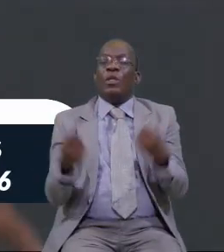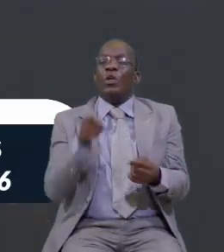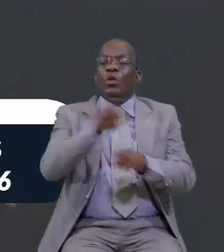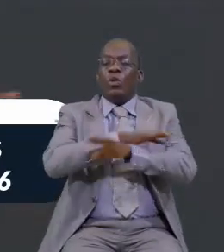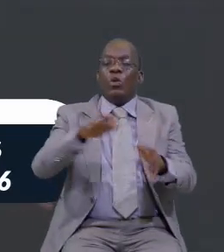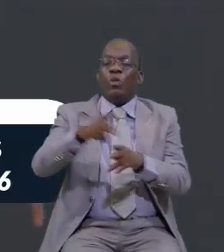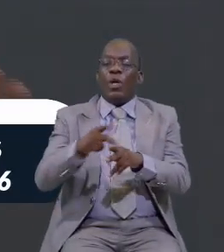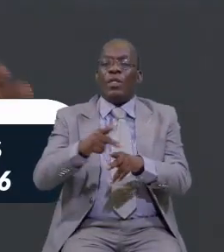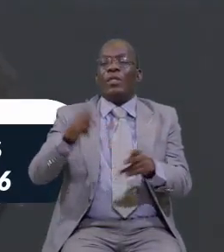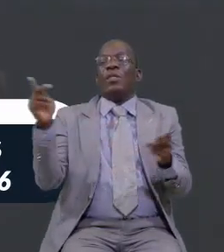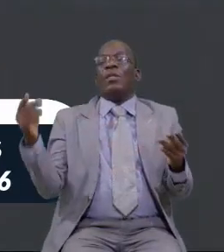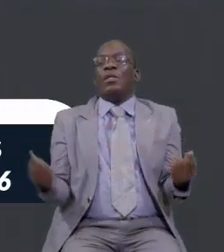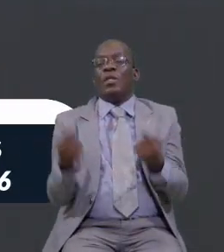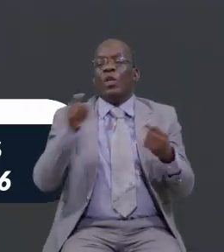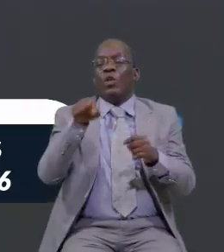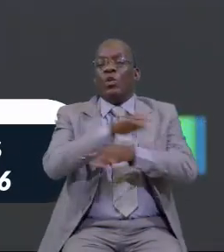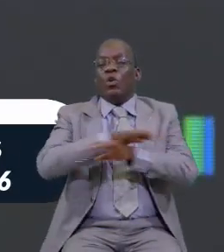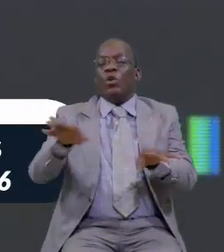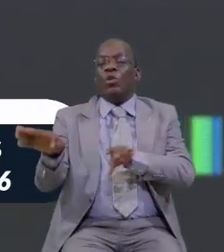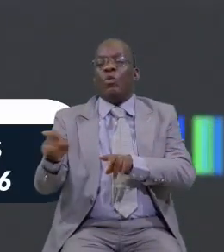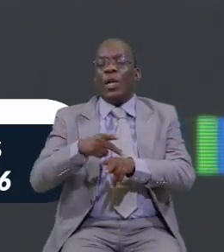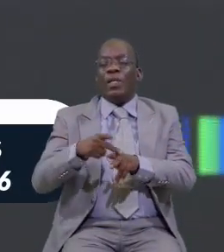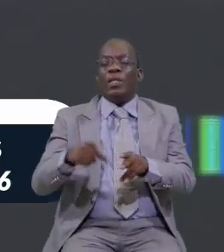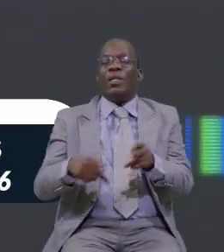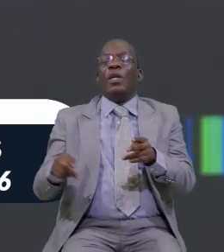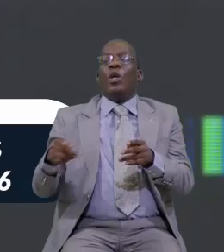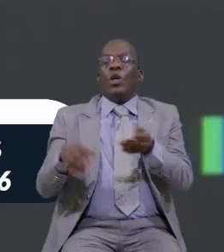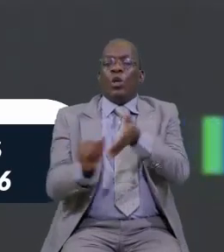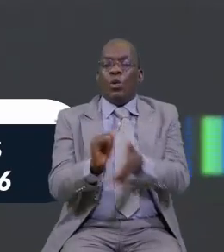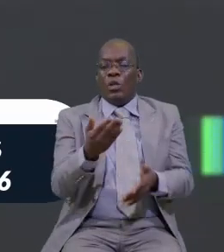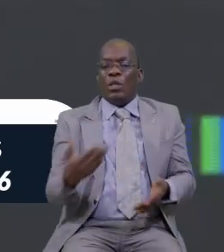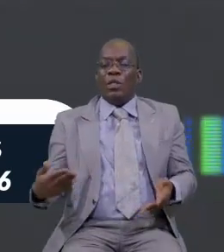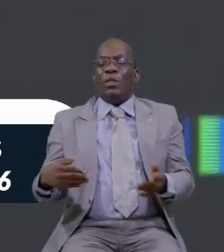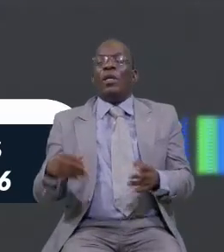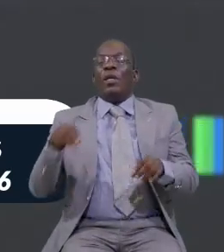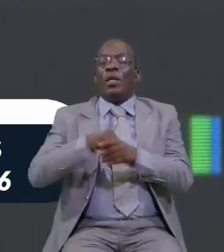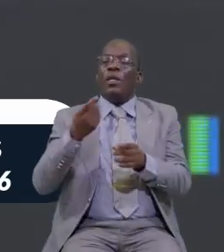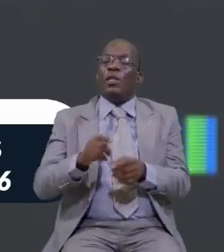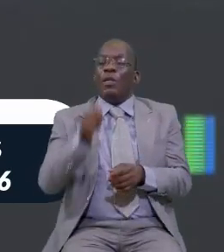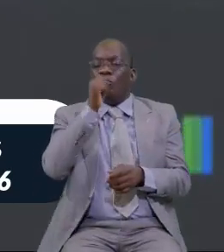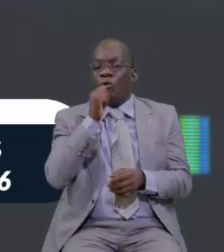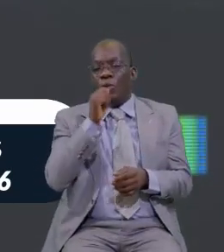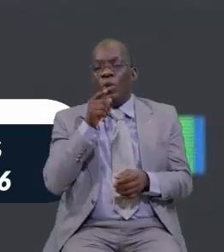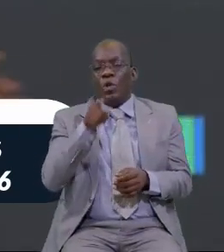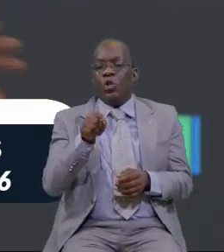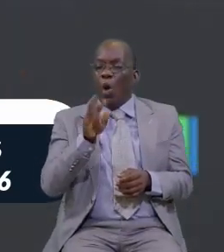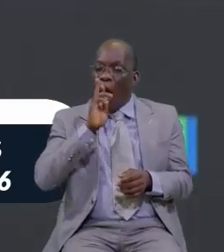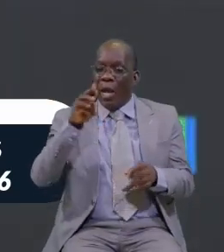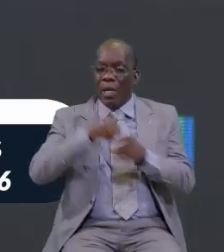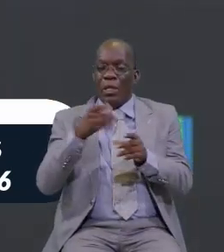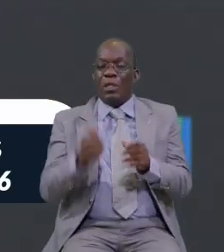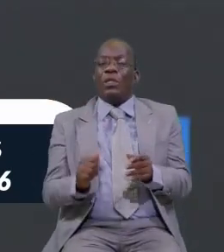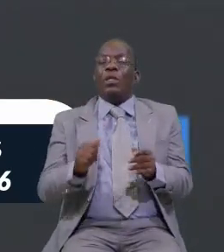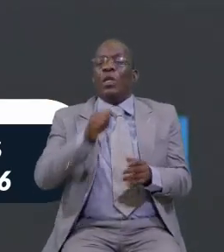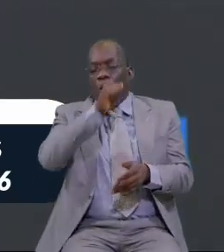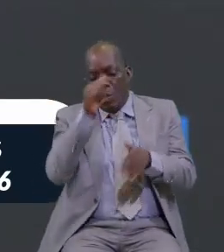have repented of, you are not practicing them in the secret. You are in the secret, in the open, in the